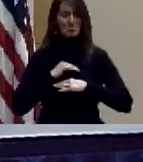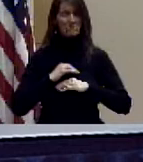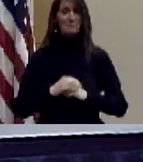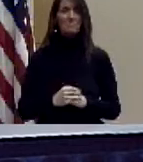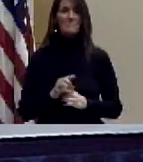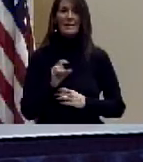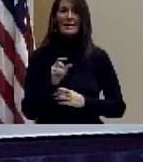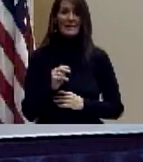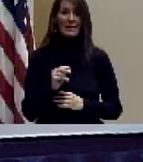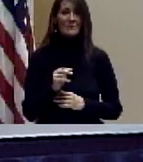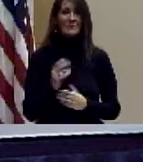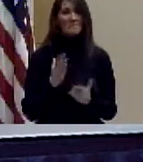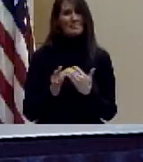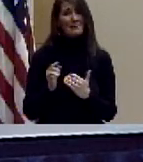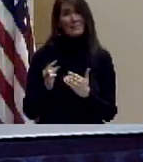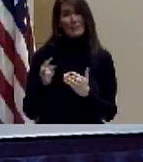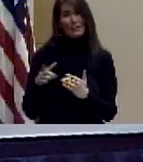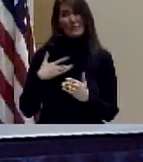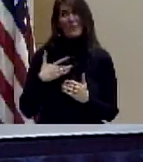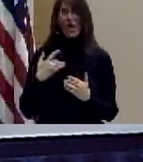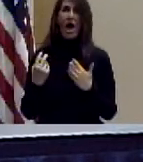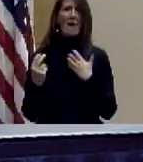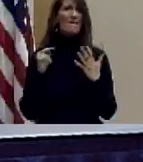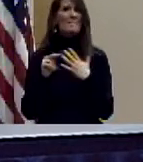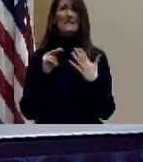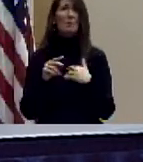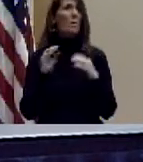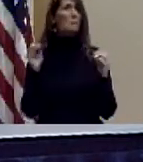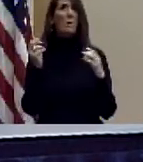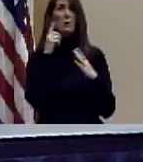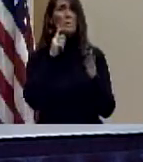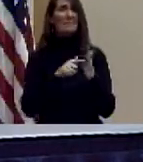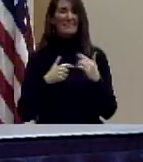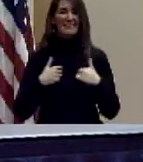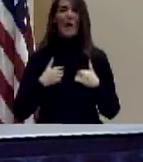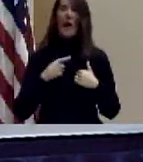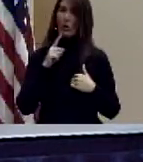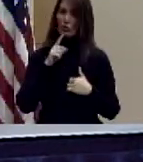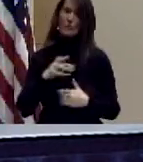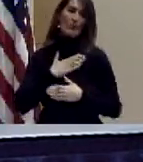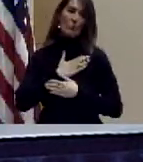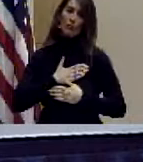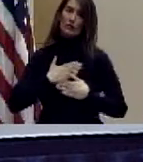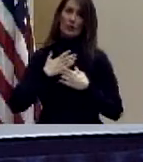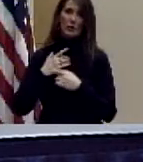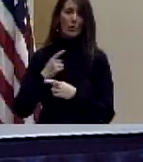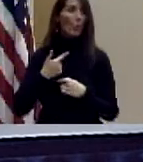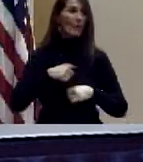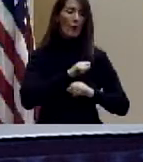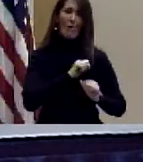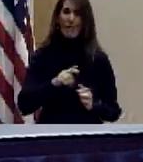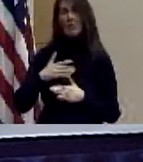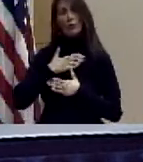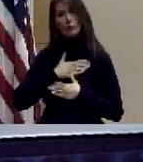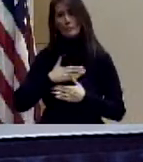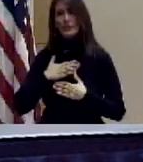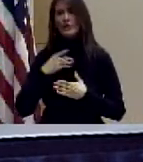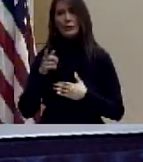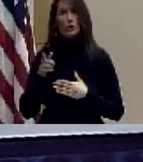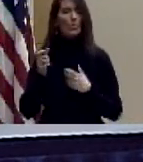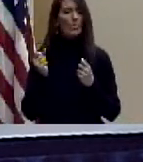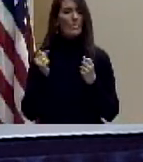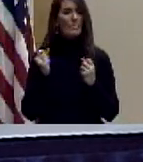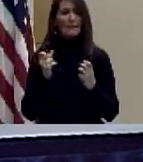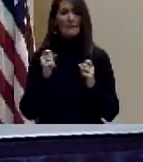matter how invisible you occasionally feel, I greatly appreciate, and all of us greatly appreciate, the many hats that you